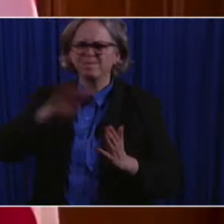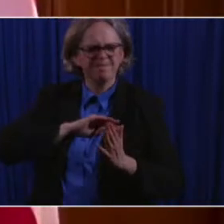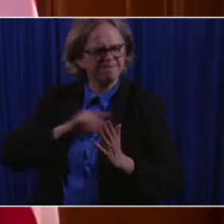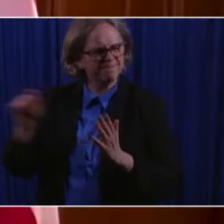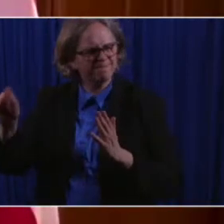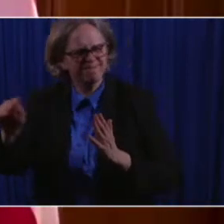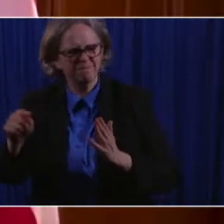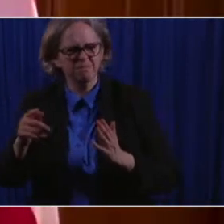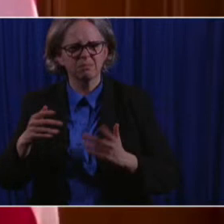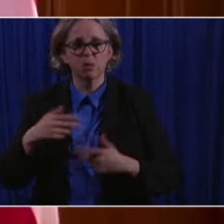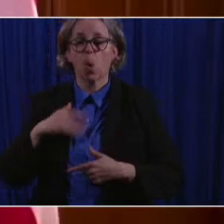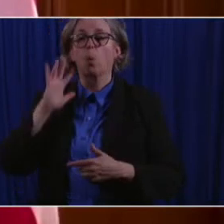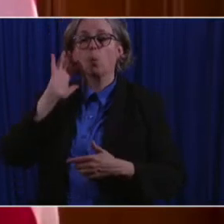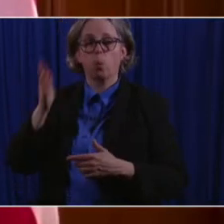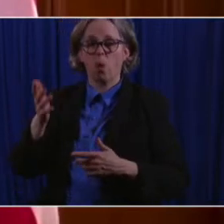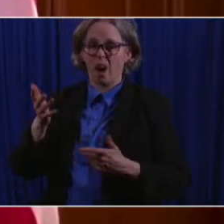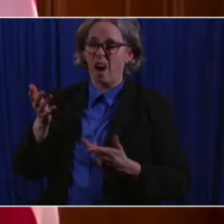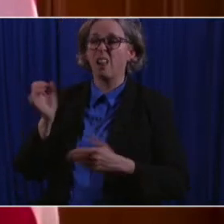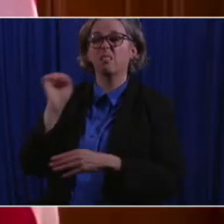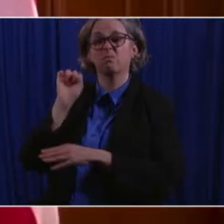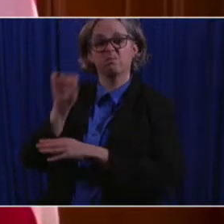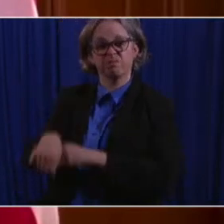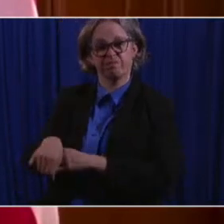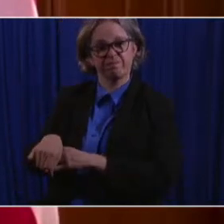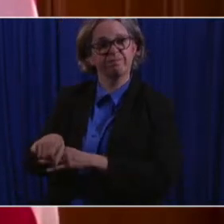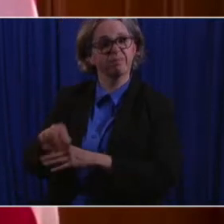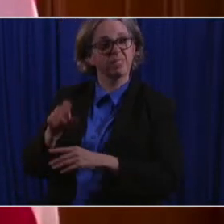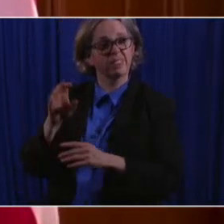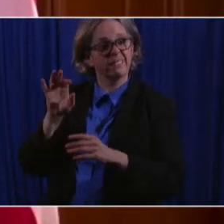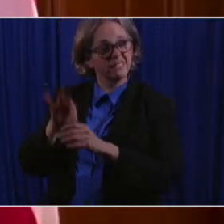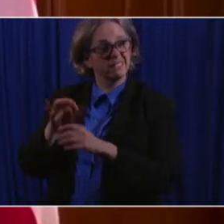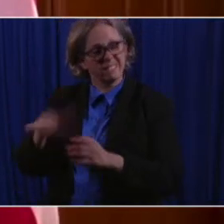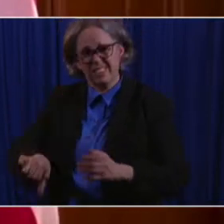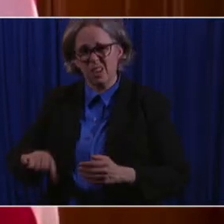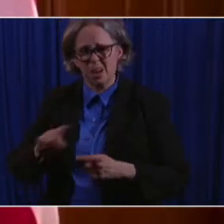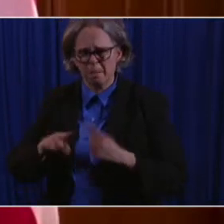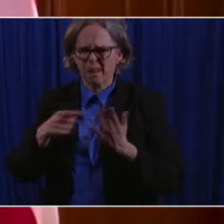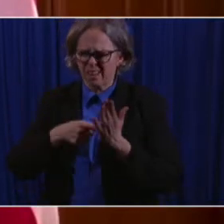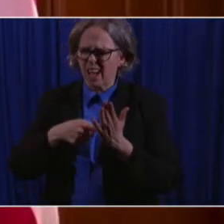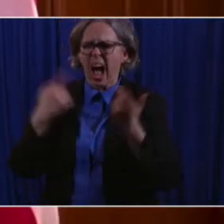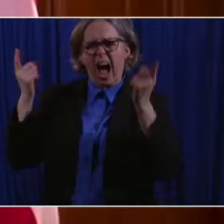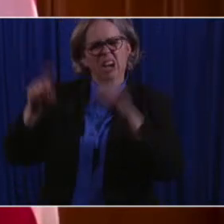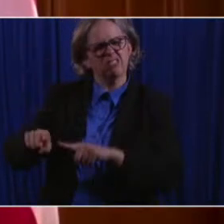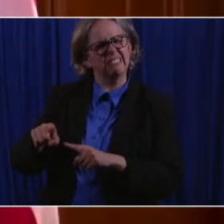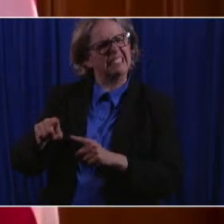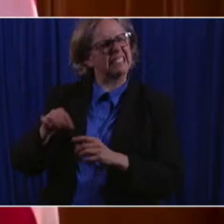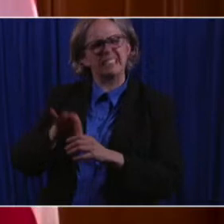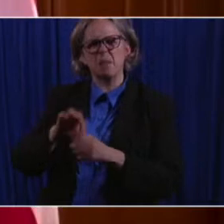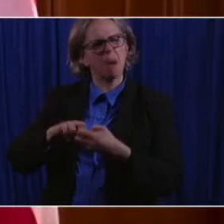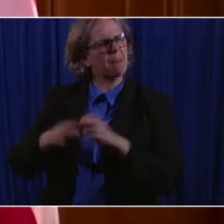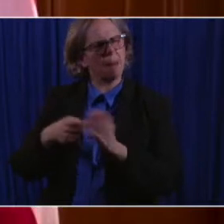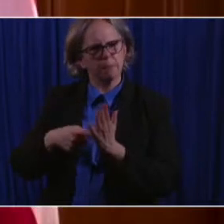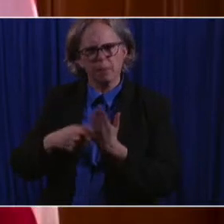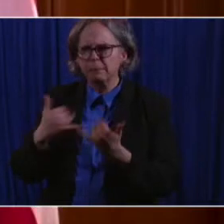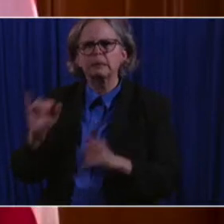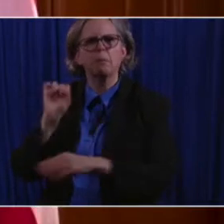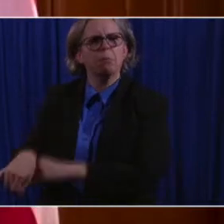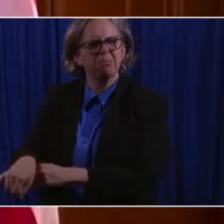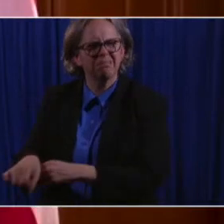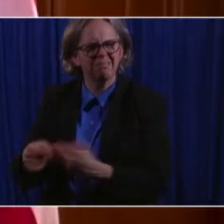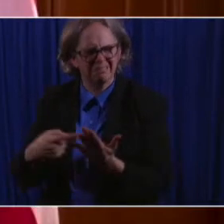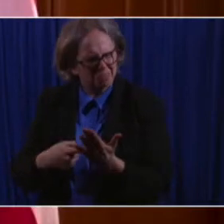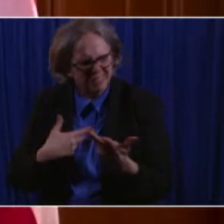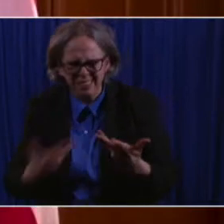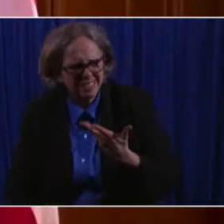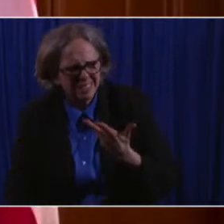veto, but acknowledged that there were real problems connected with the bill. So let's hope that the